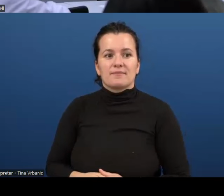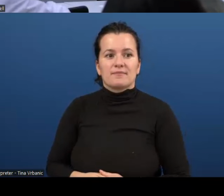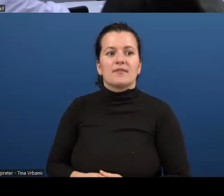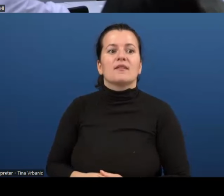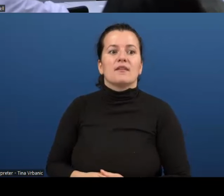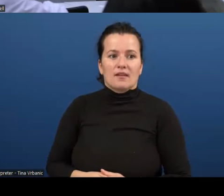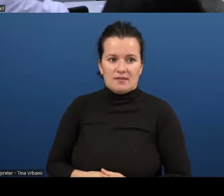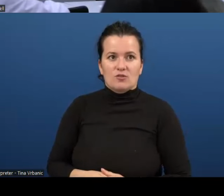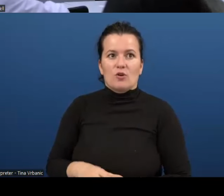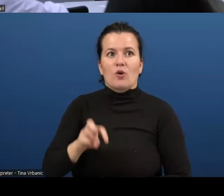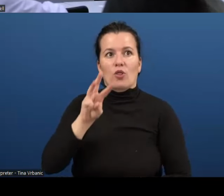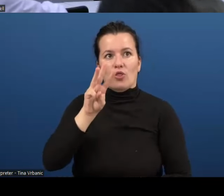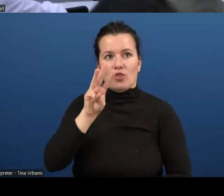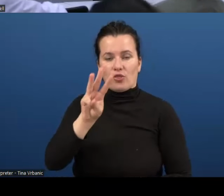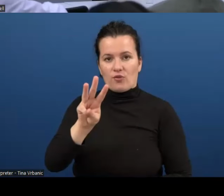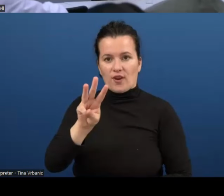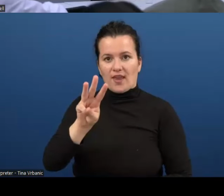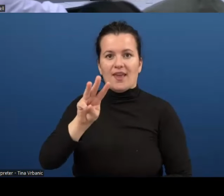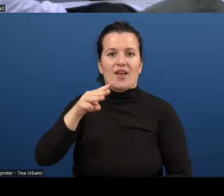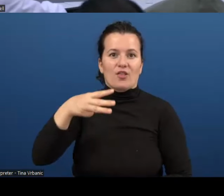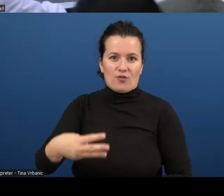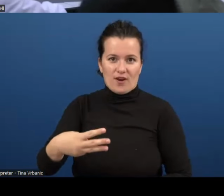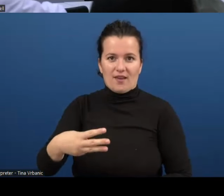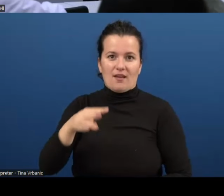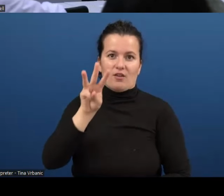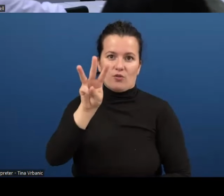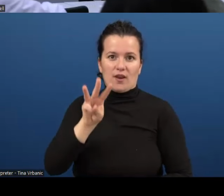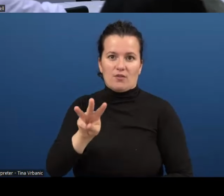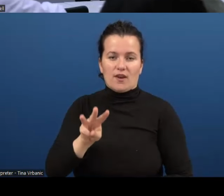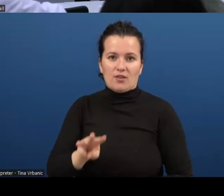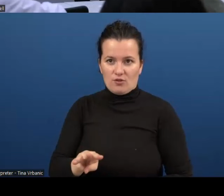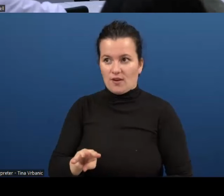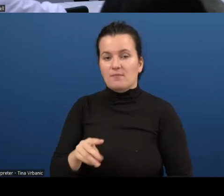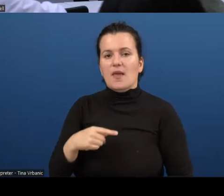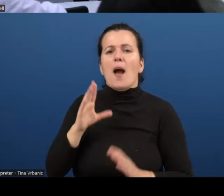point. If you so the